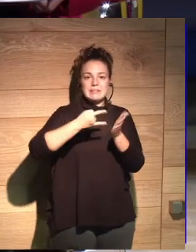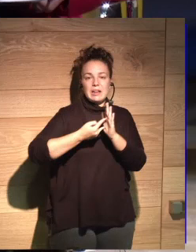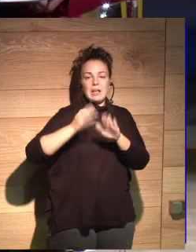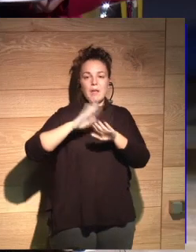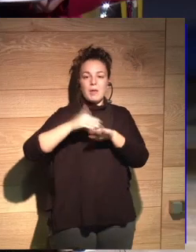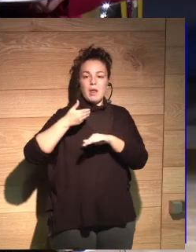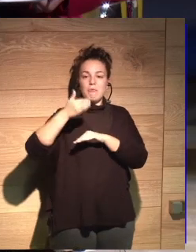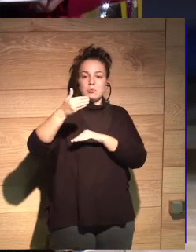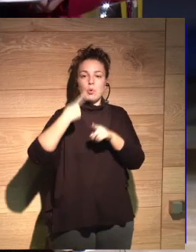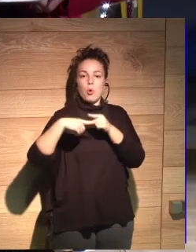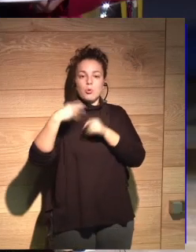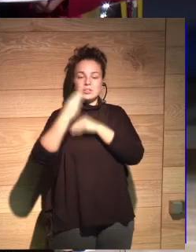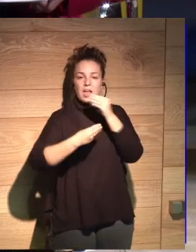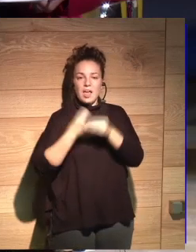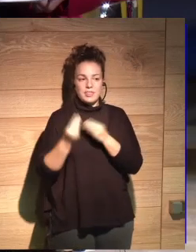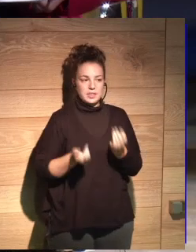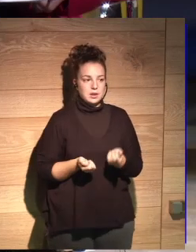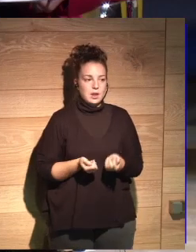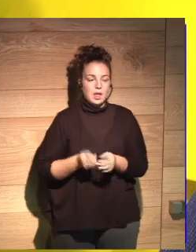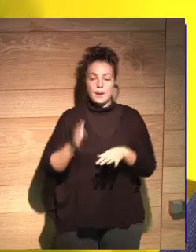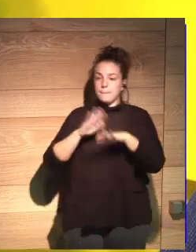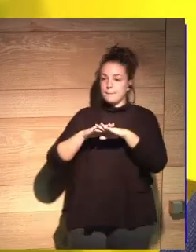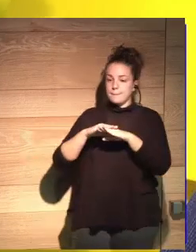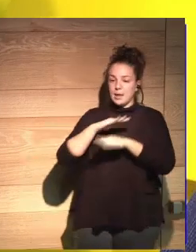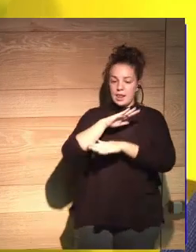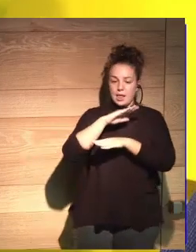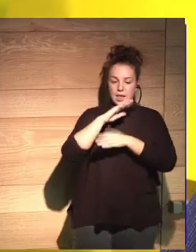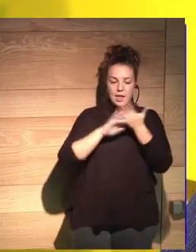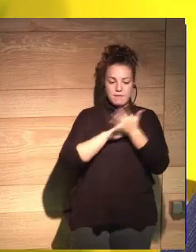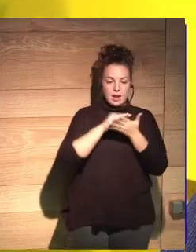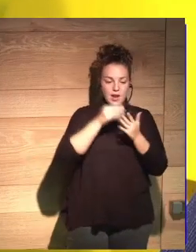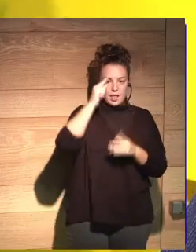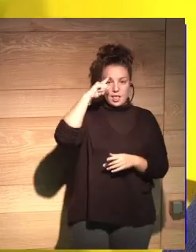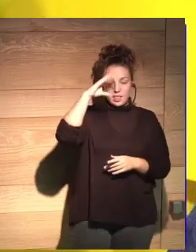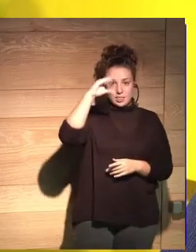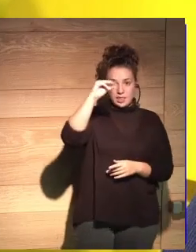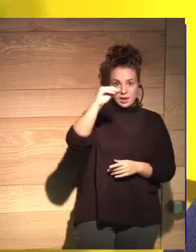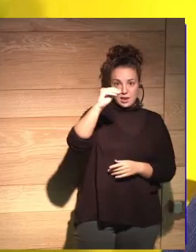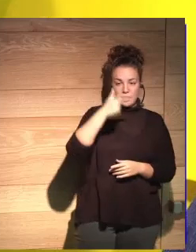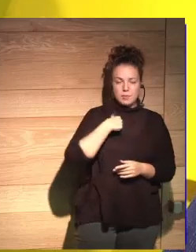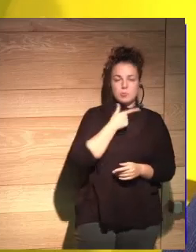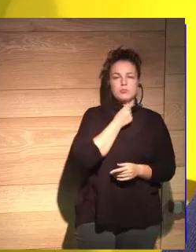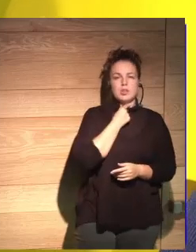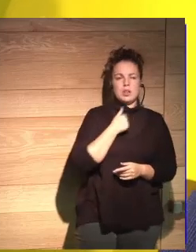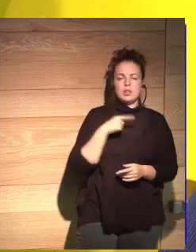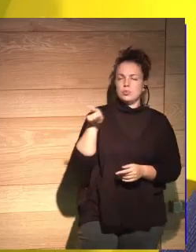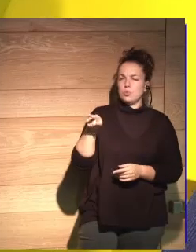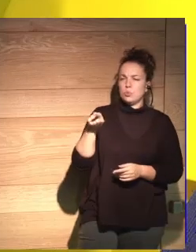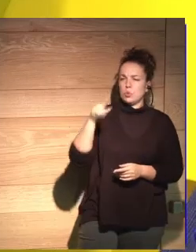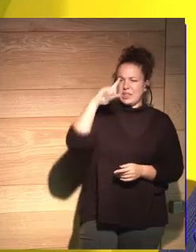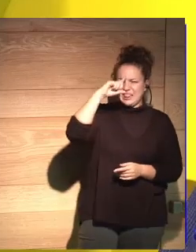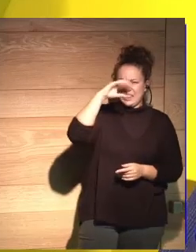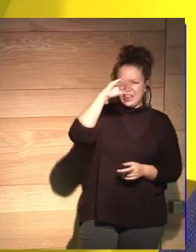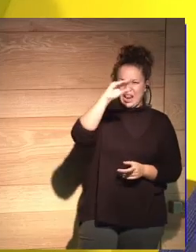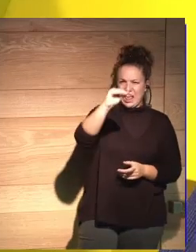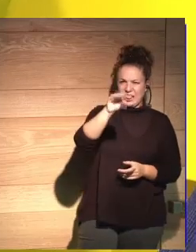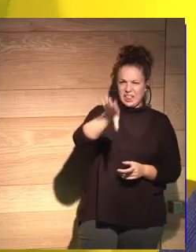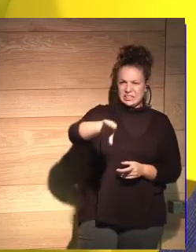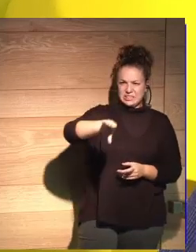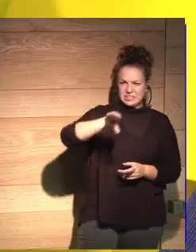palabra inteligencia. You use the word intelligence, and then we have to define what intelligence is. You said, I want my children to be intelligent. So what do you think